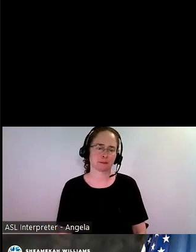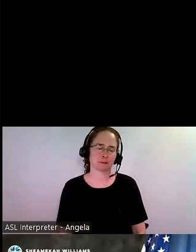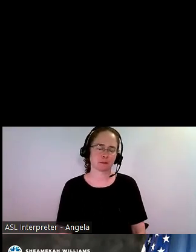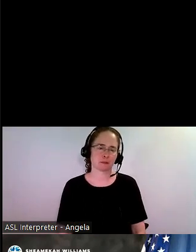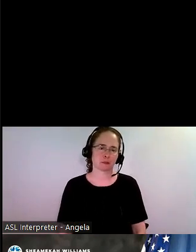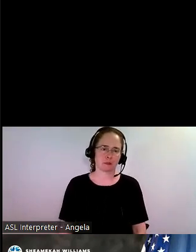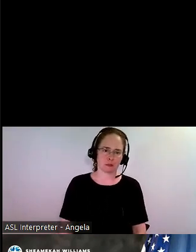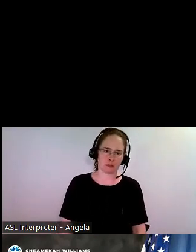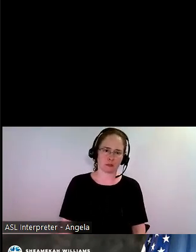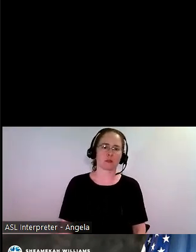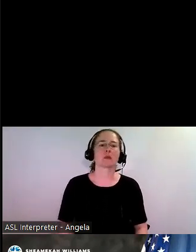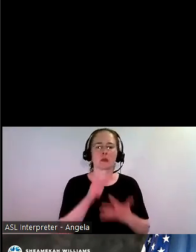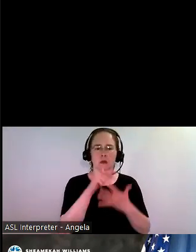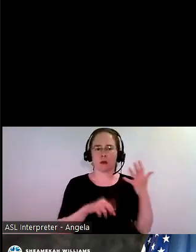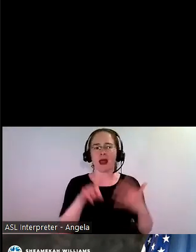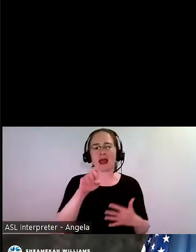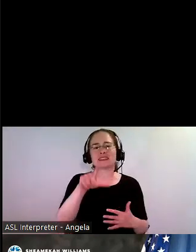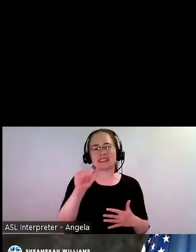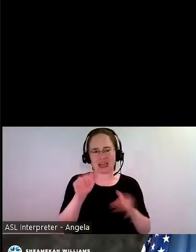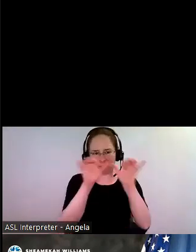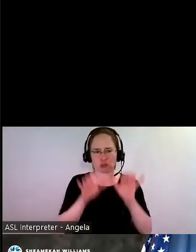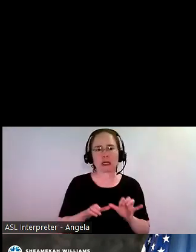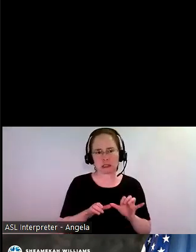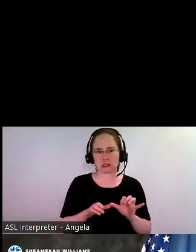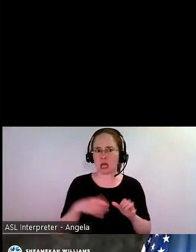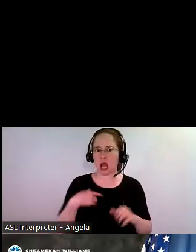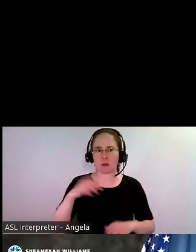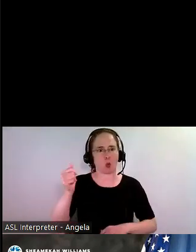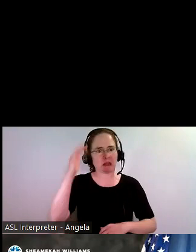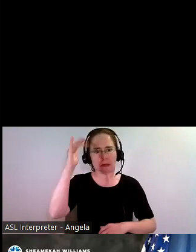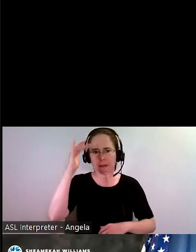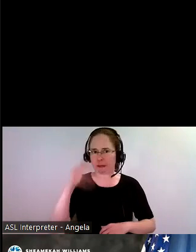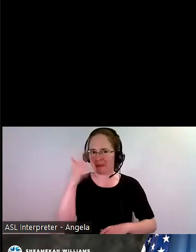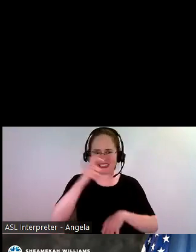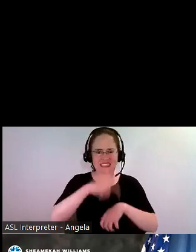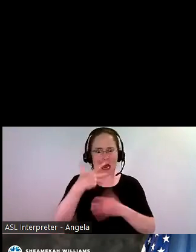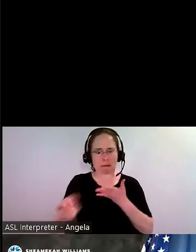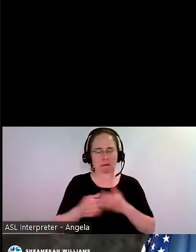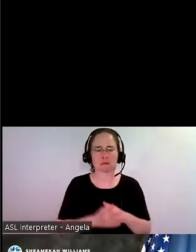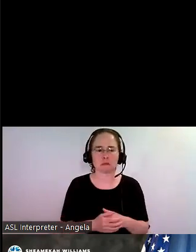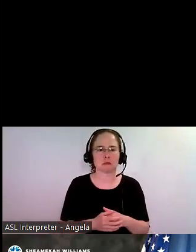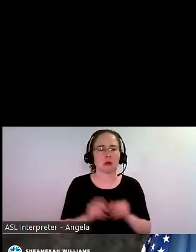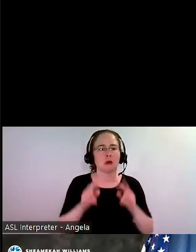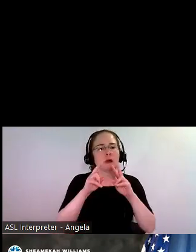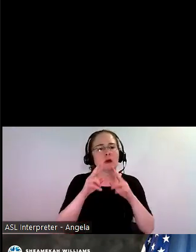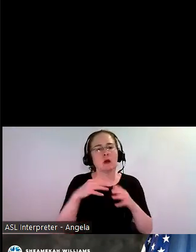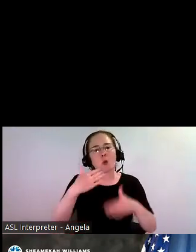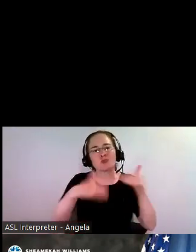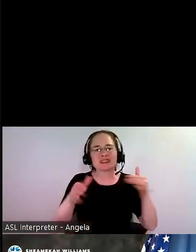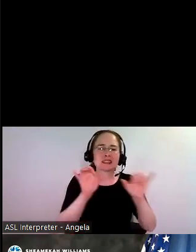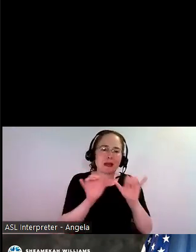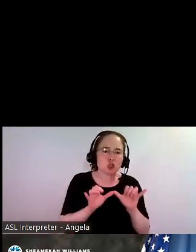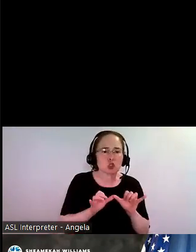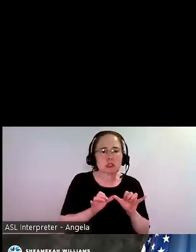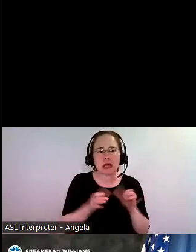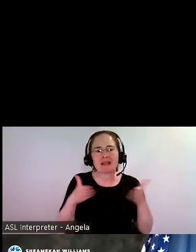Again, these are some data matrix, and I'm gonna run through these quickly for the purpose of time. Really looking at process managers that allow you to